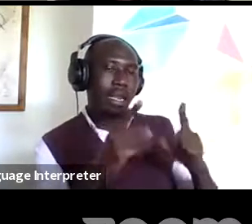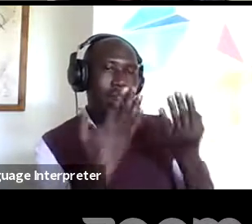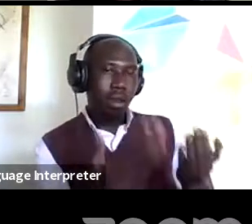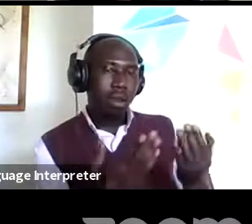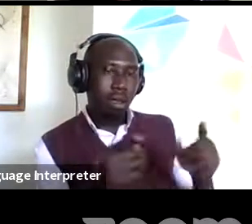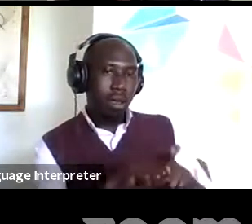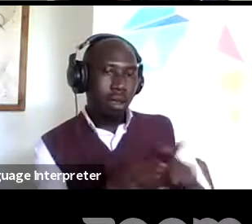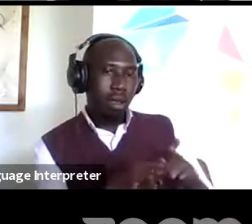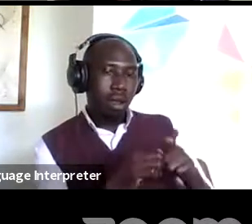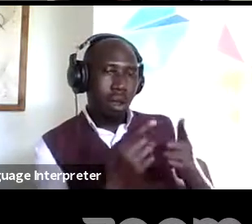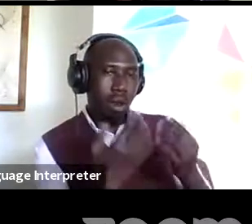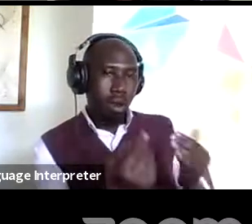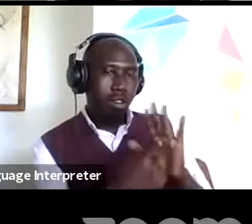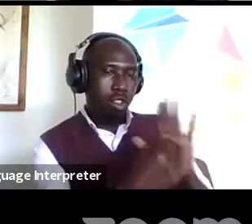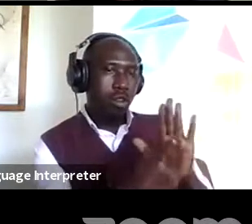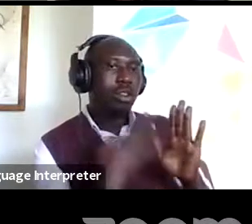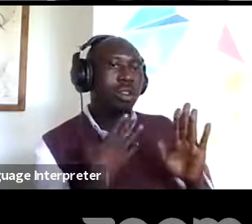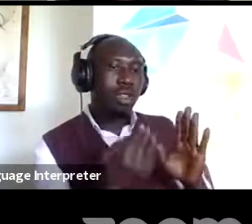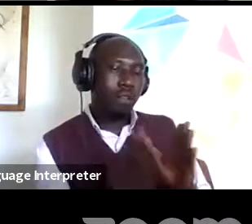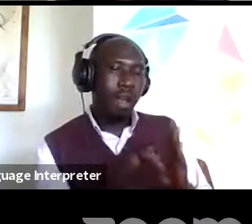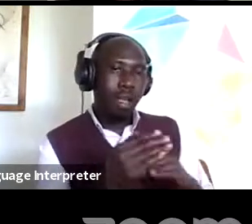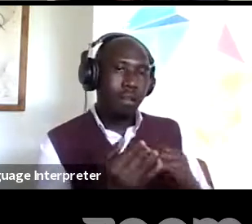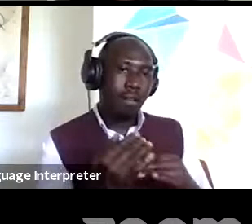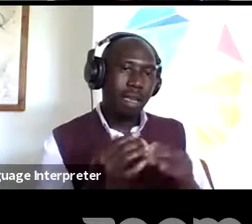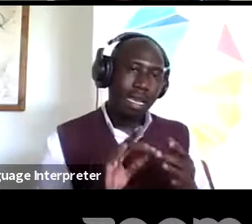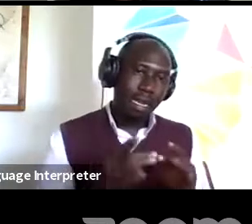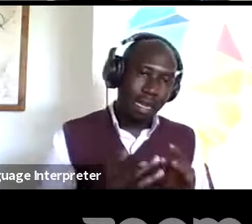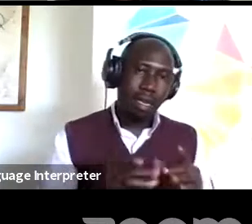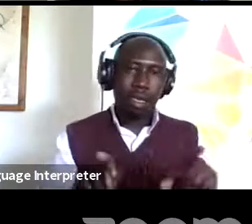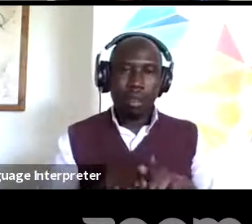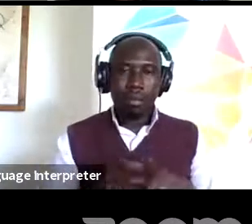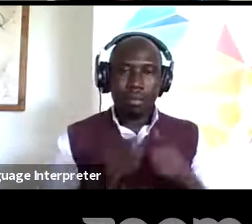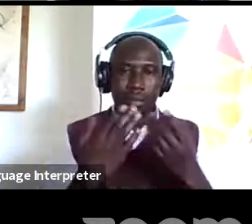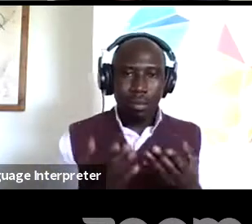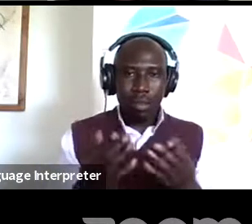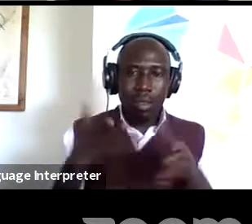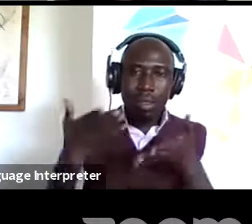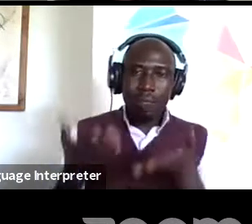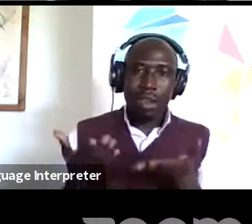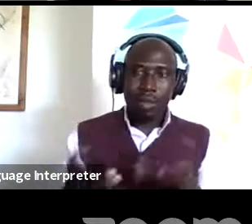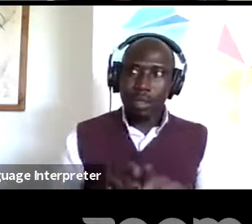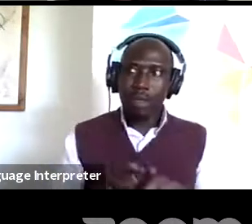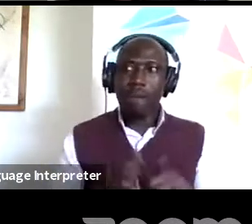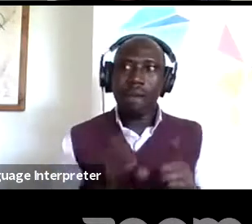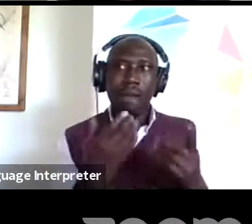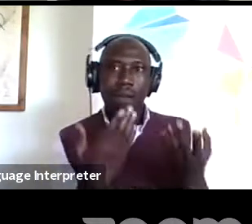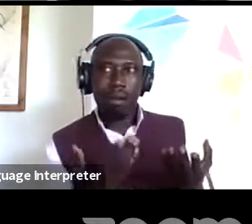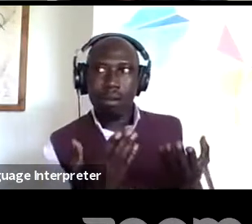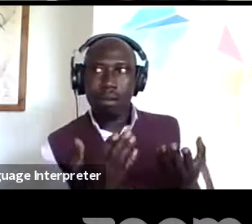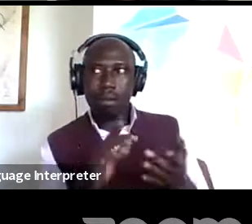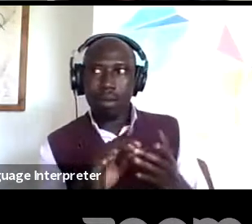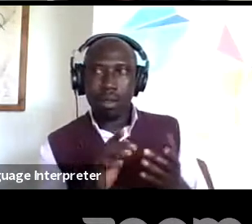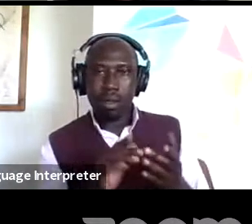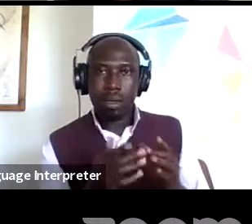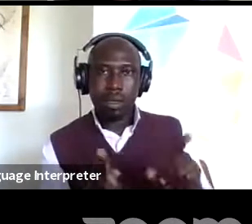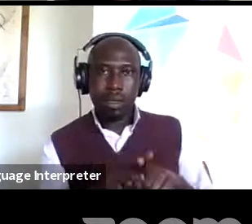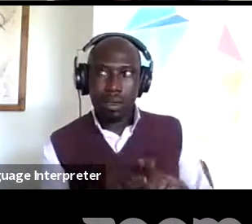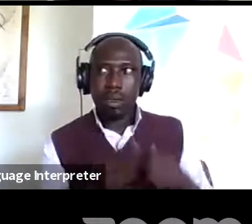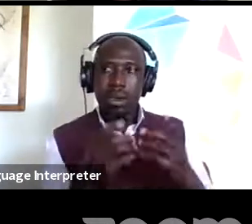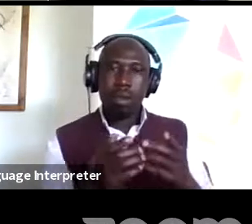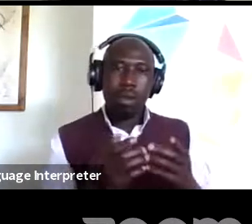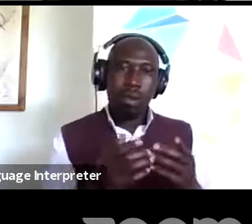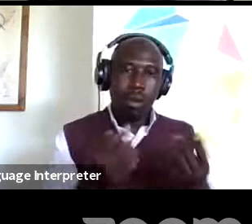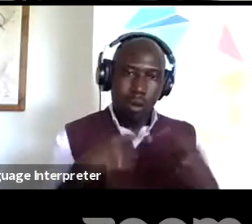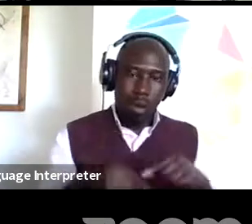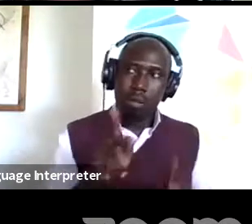and it highlights the need for access to the internet, availability and affordability of the internet to all persons